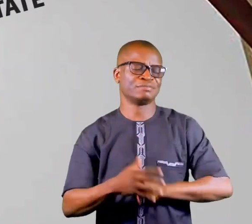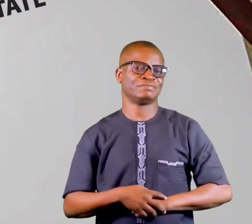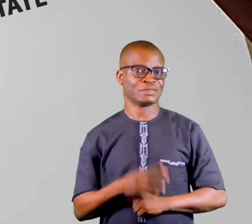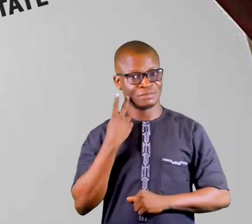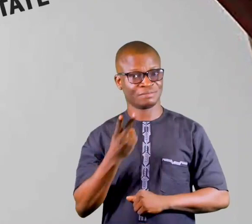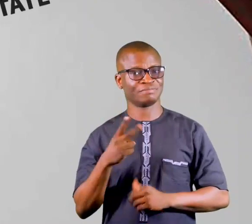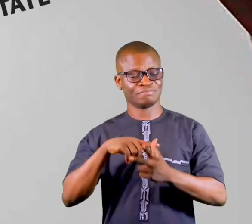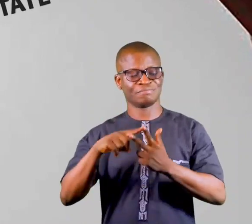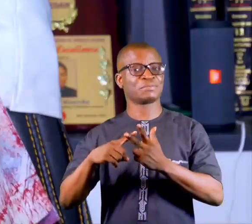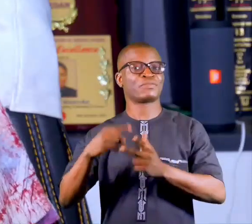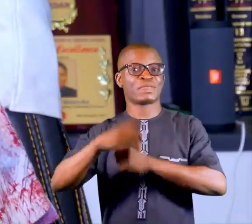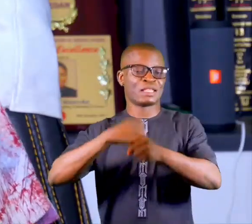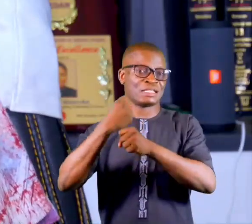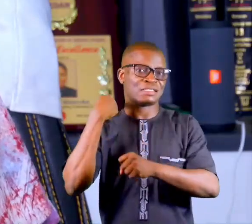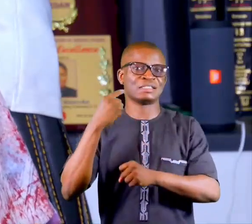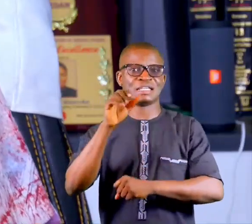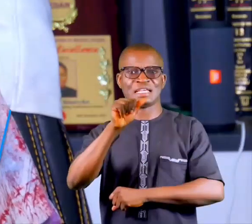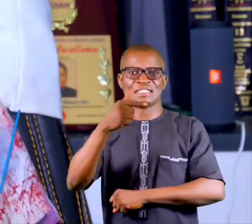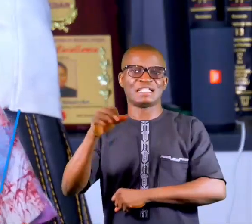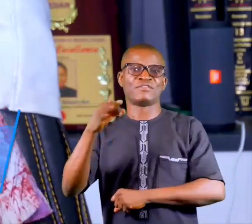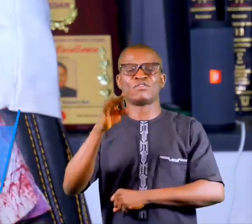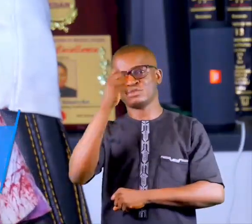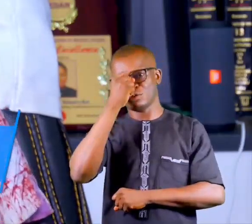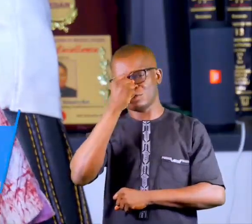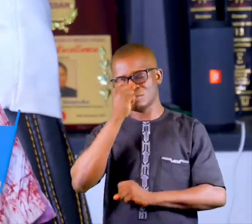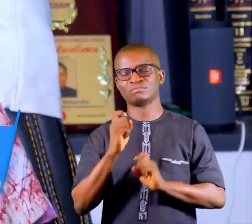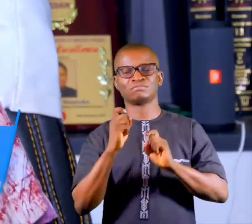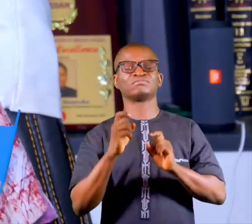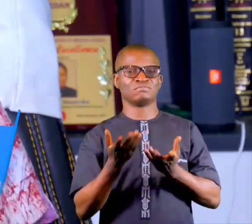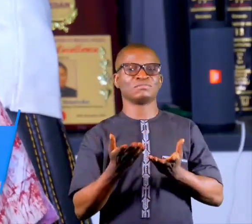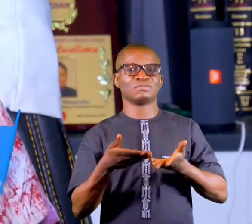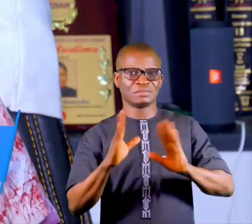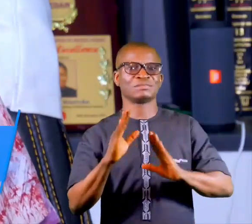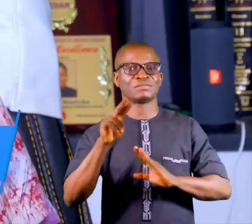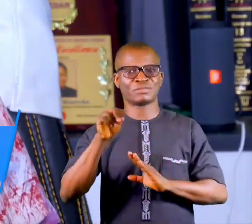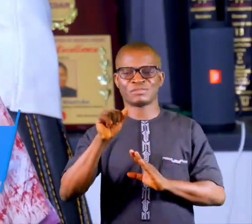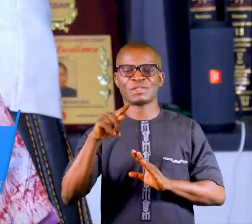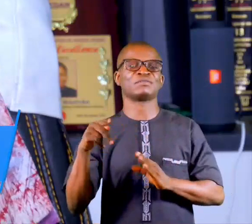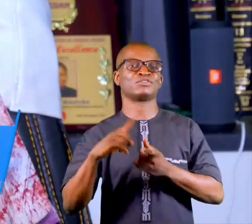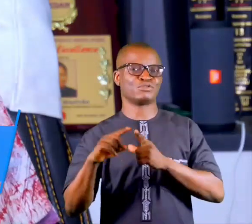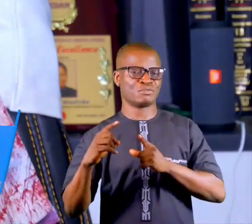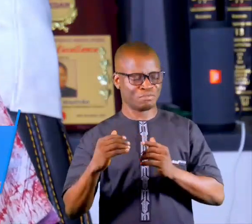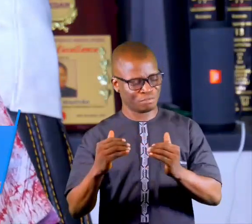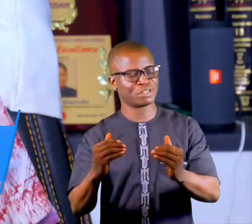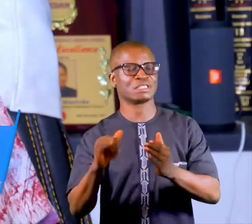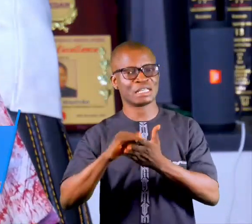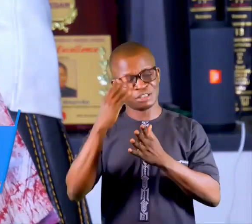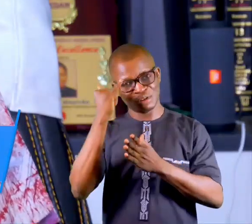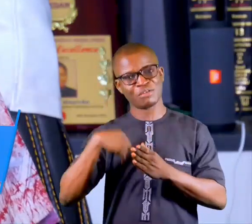granted NAPTIP fiat, which is why we were able to secure that 1 conviction in Sokoto. And